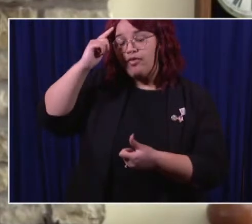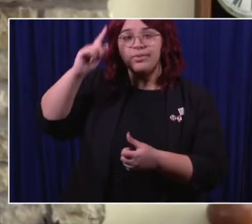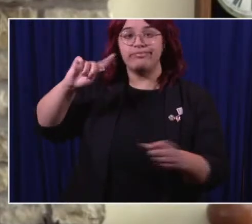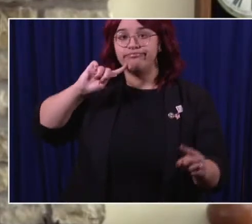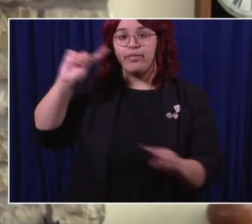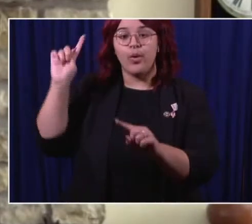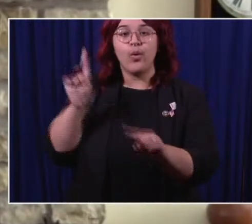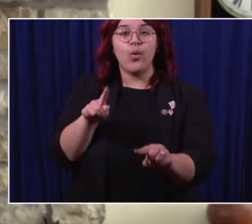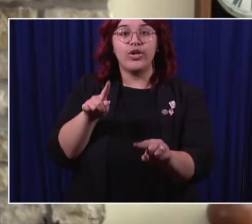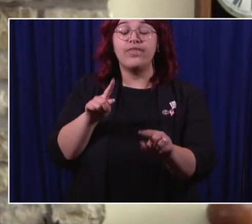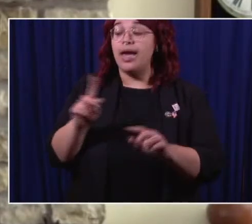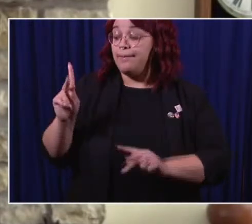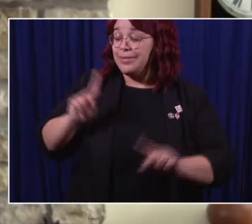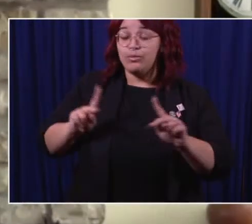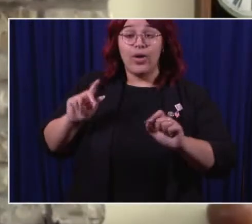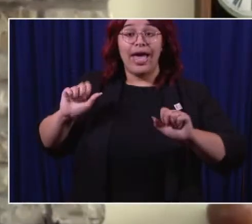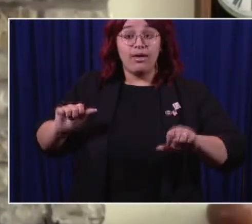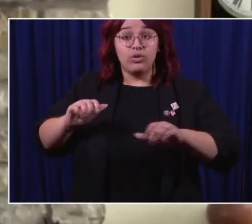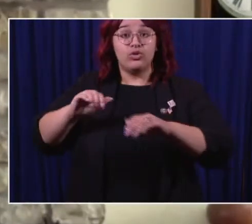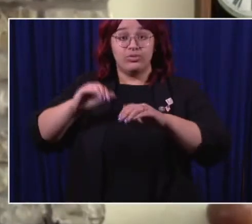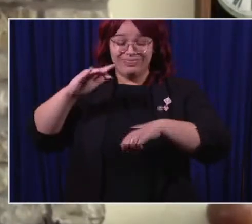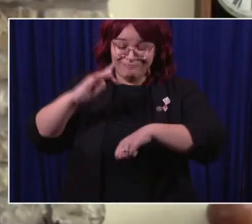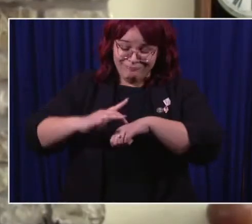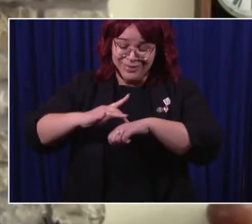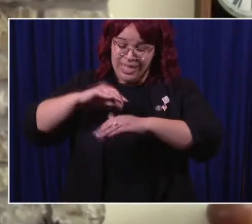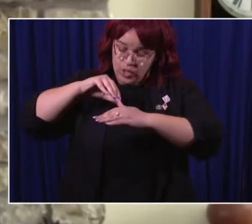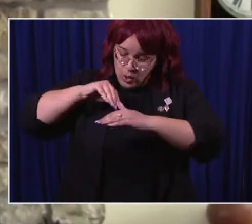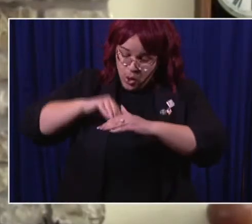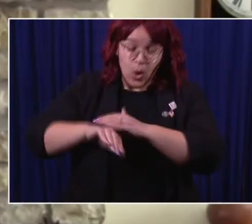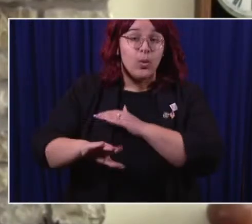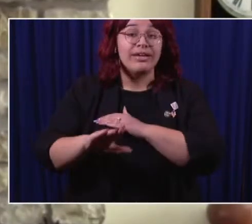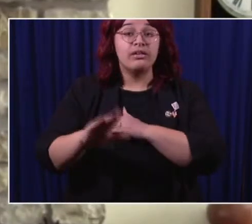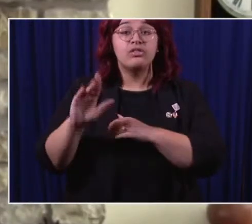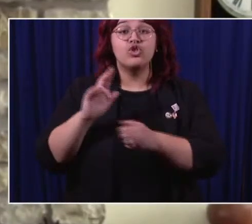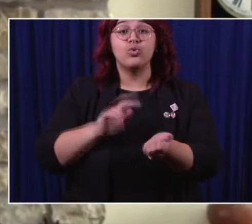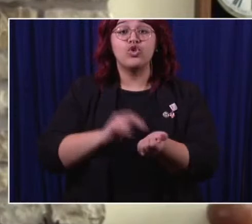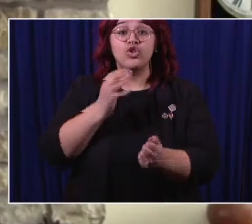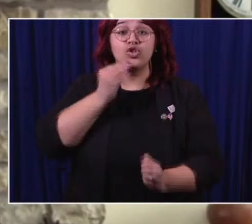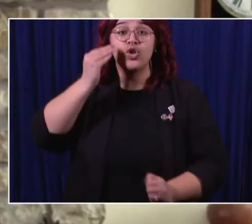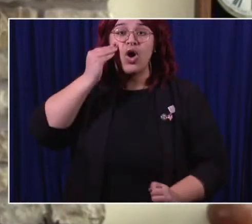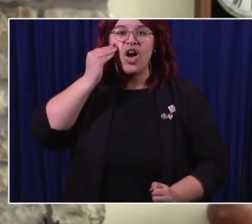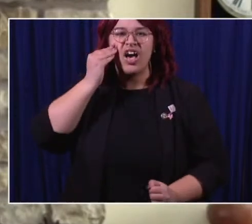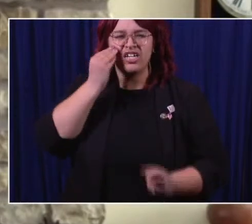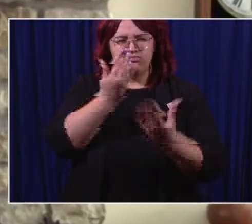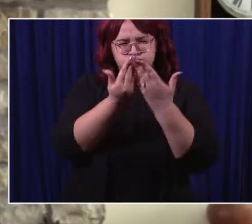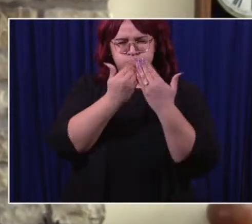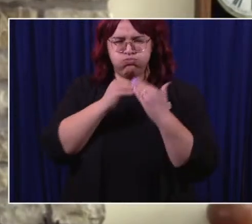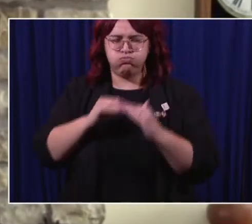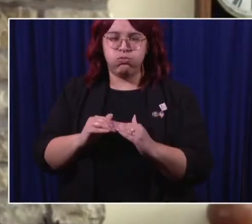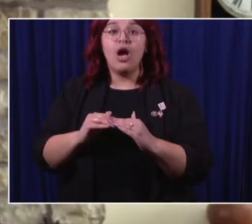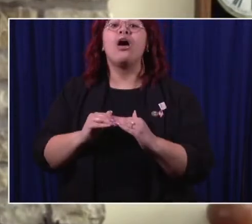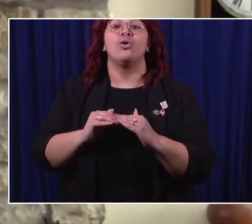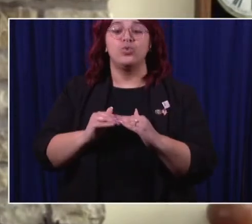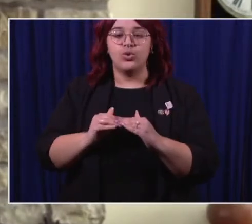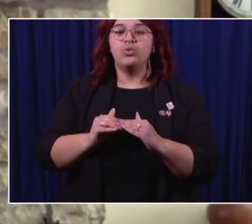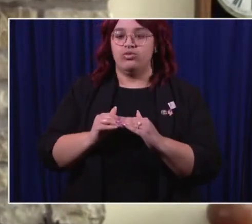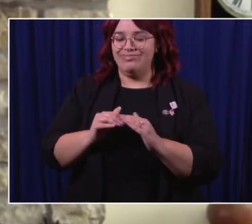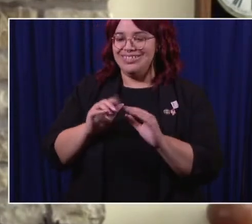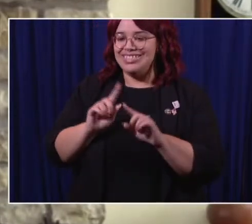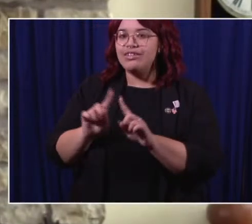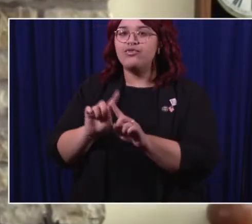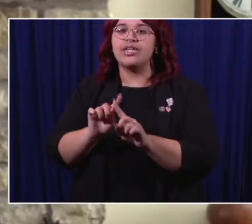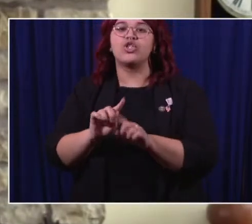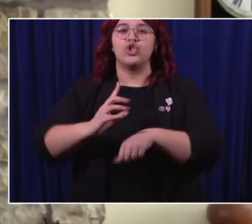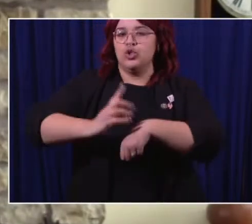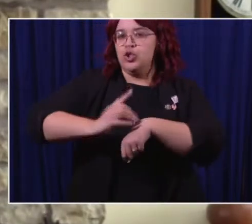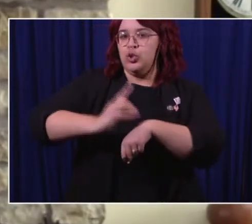healthcare personnel necessary for the operation of the home. The order also allowed, though, for visitation for people who